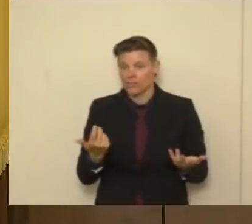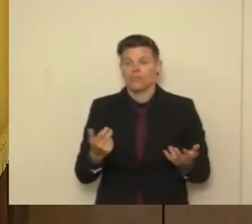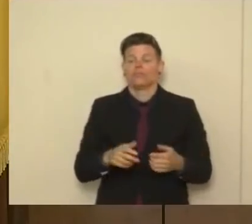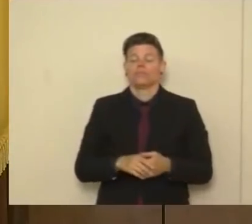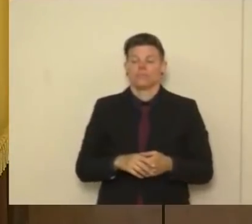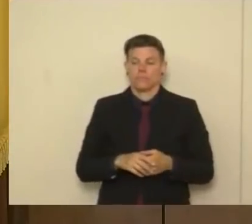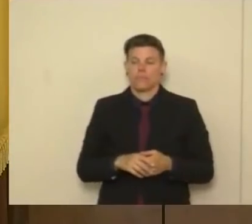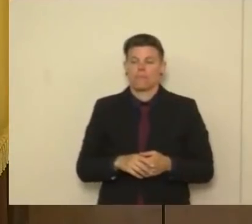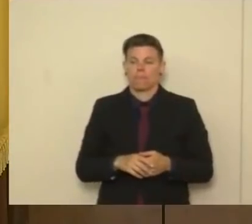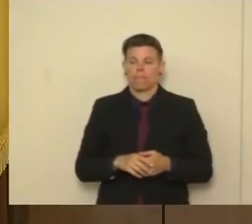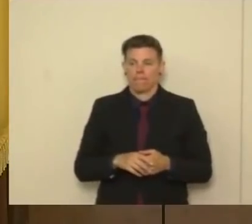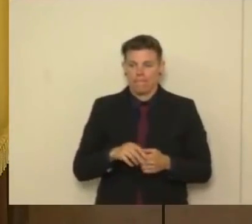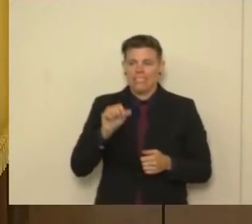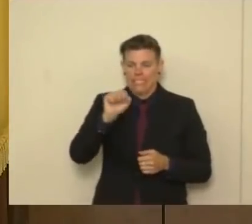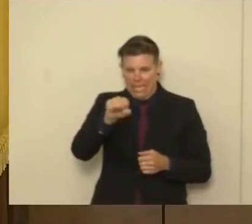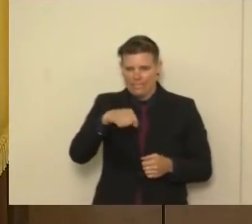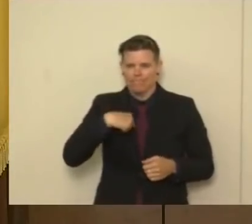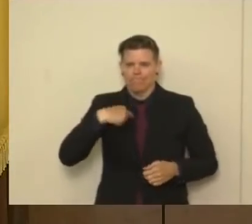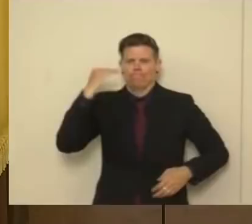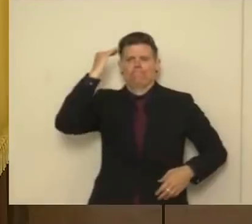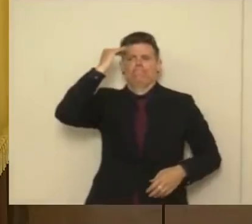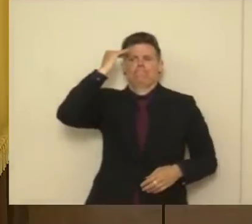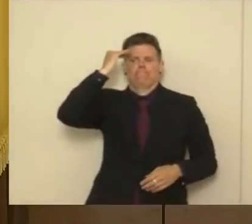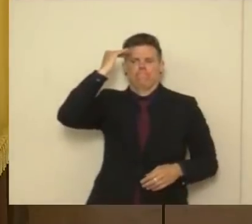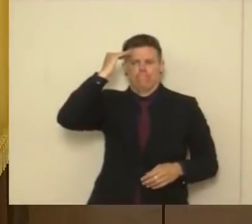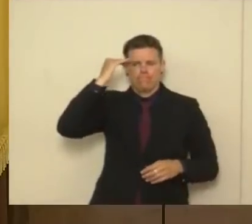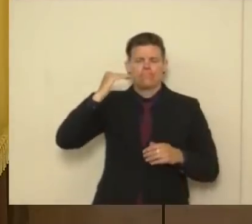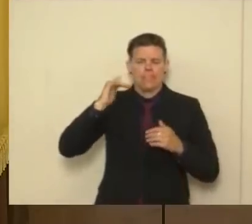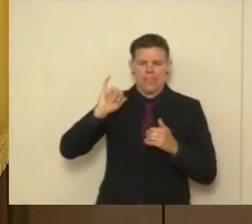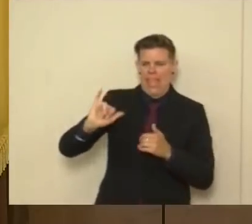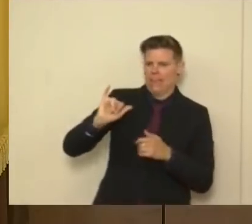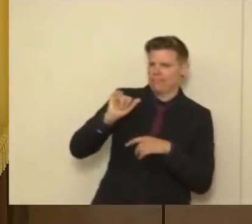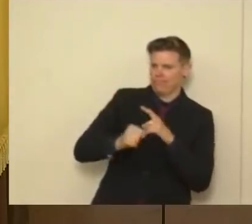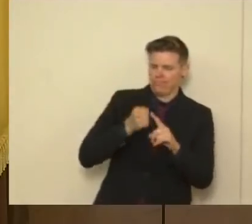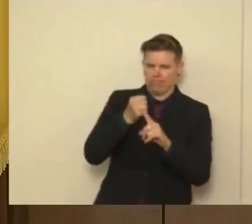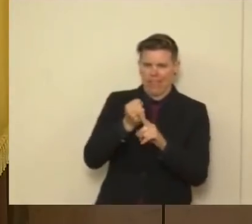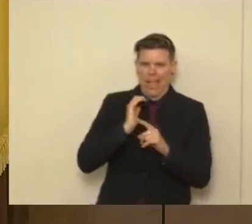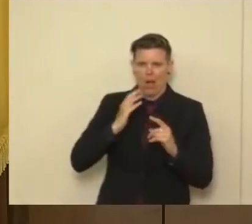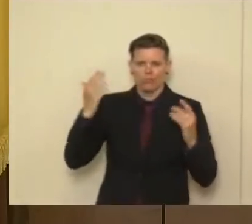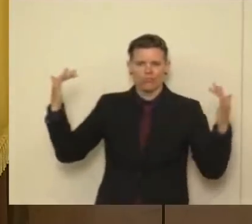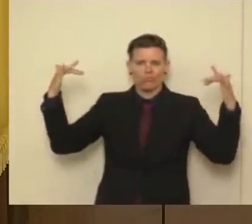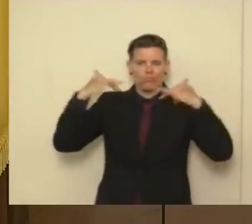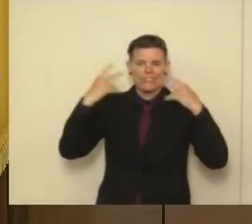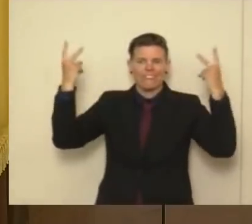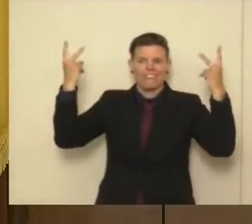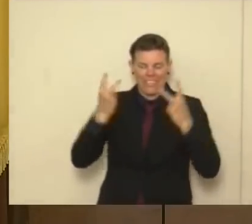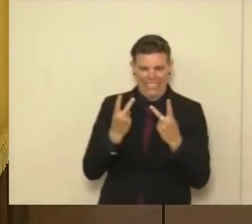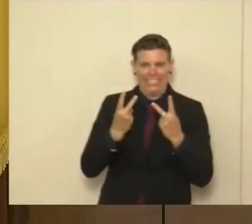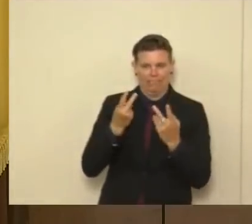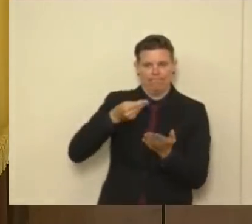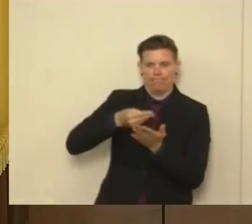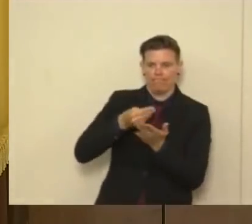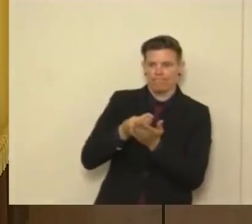Yes, I recognize what that does to tourism and what that does to an industry that's reliant on folks,